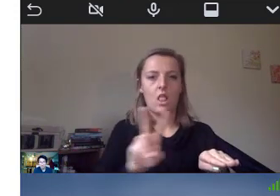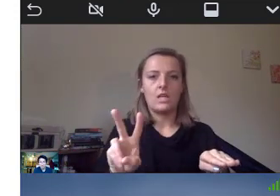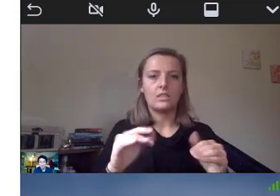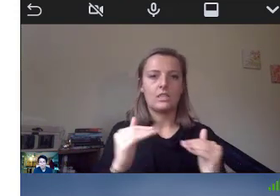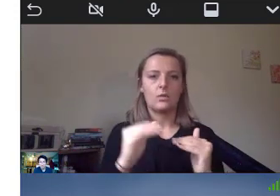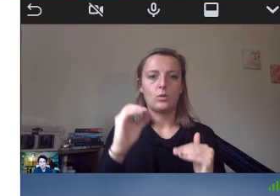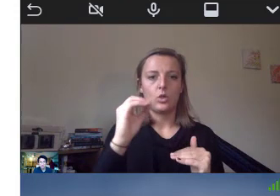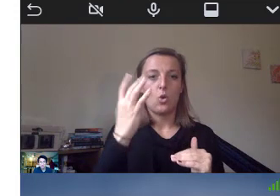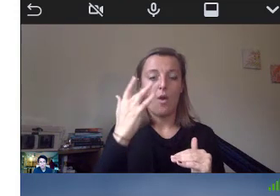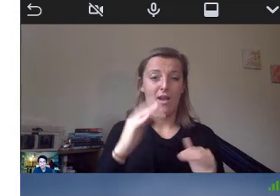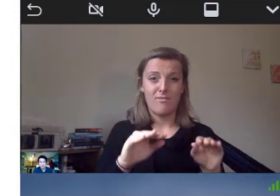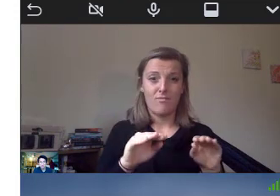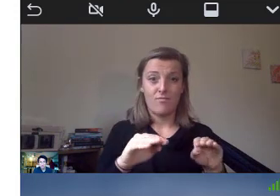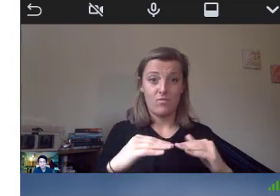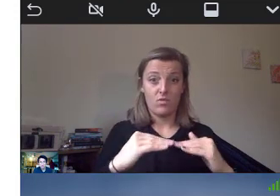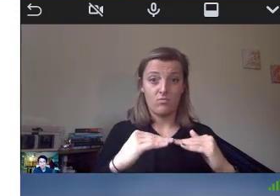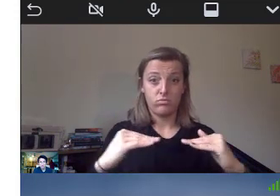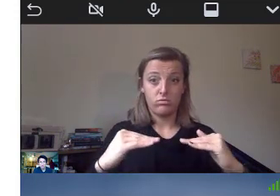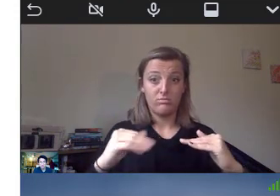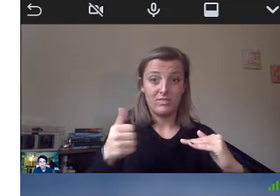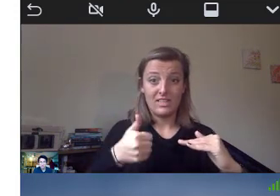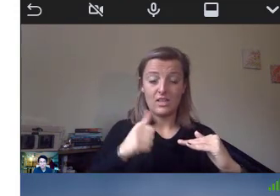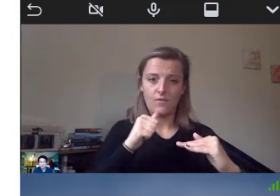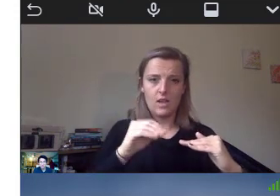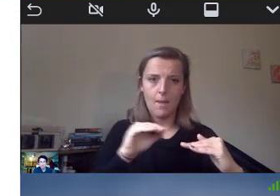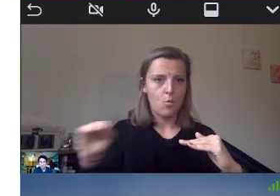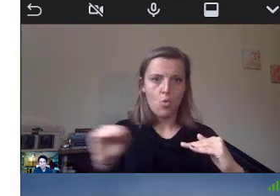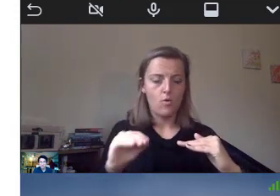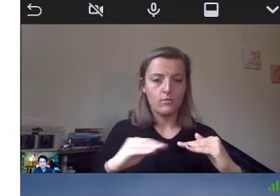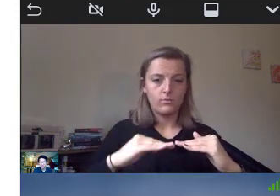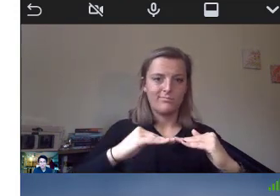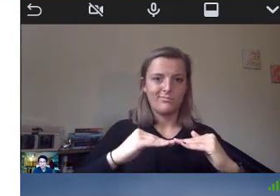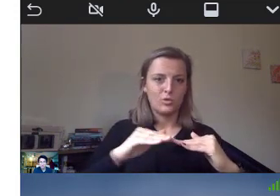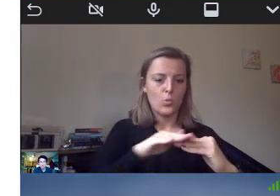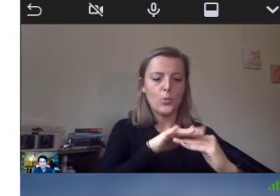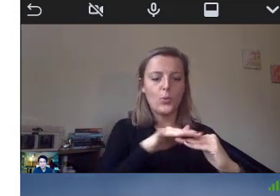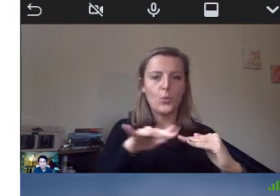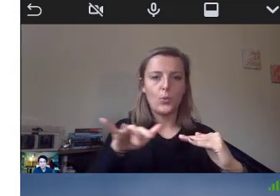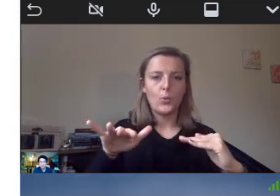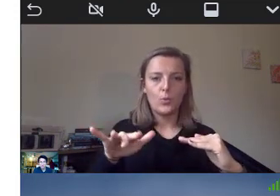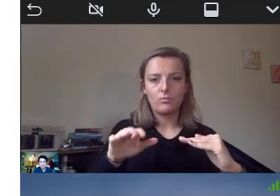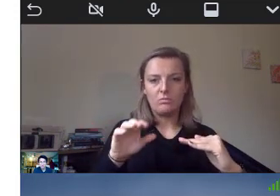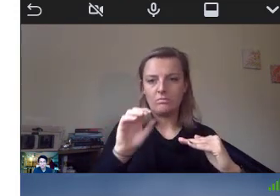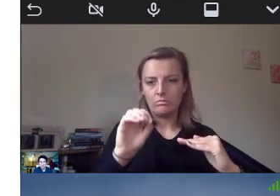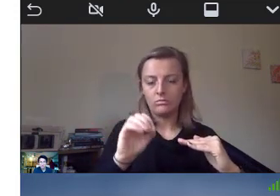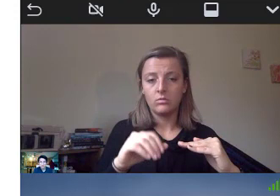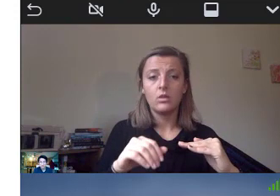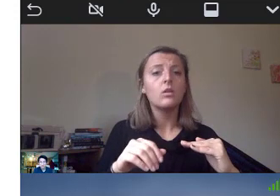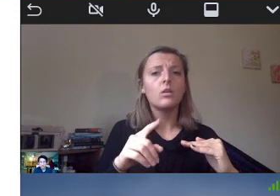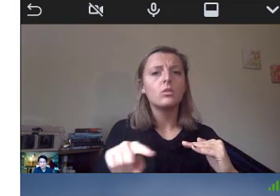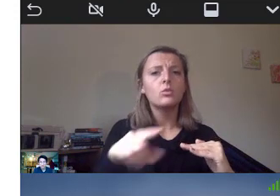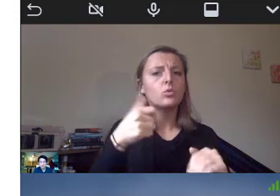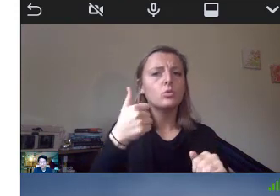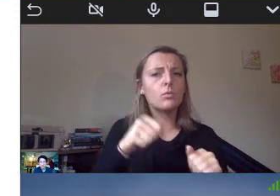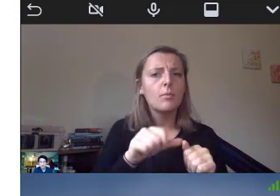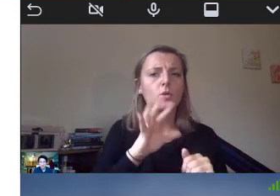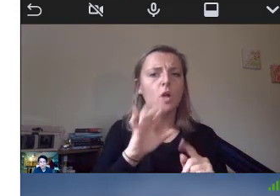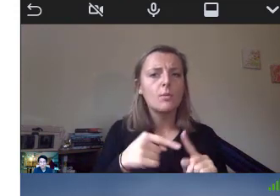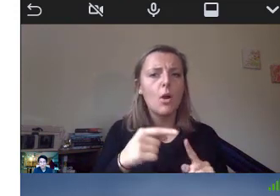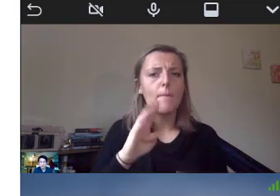we also, did you talk at all about boundary layers in fluid mechanics? Maybe someone can answer in the chat or through their